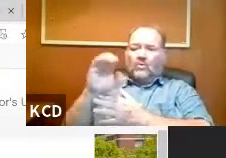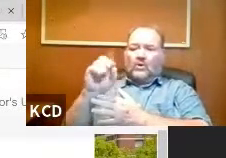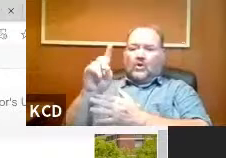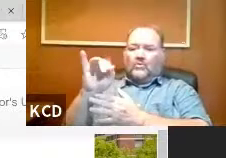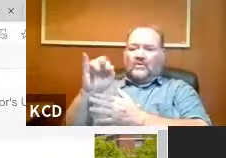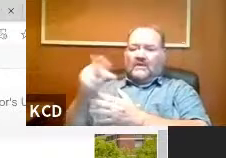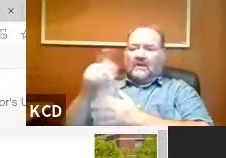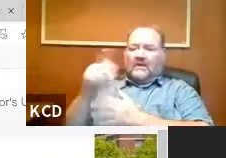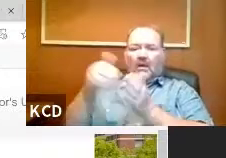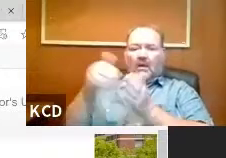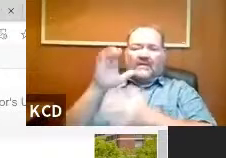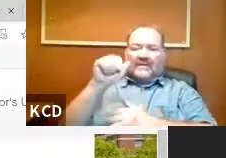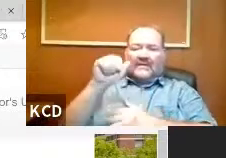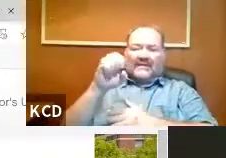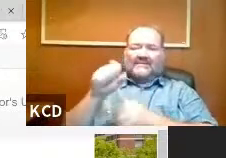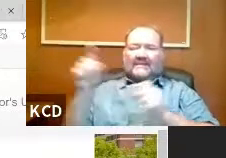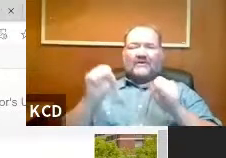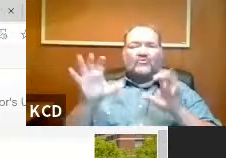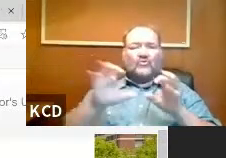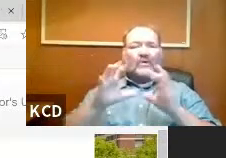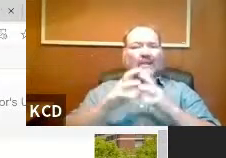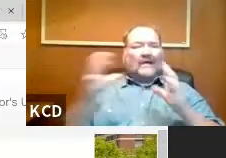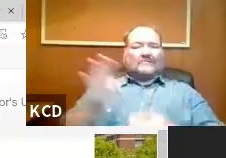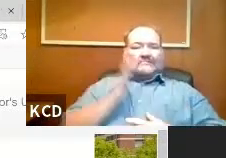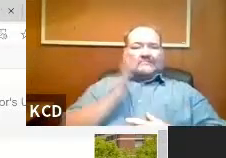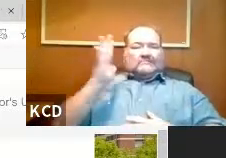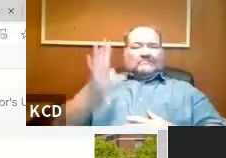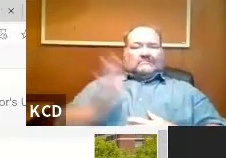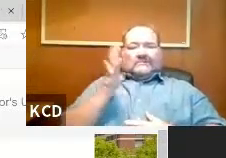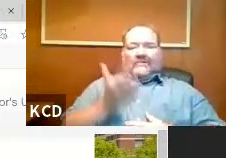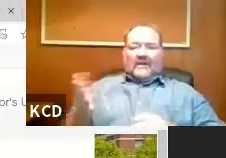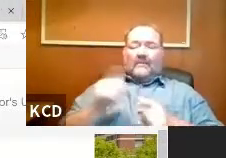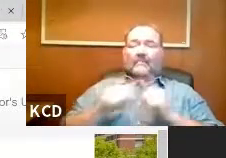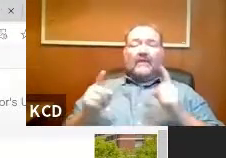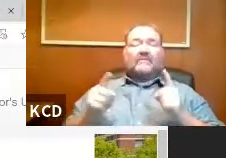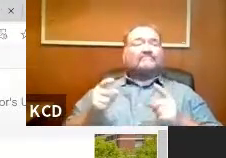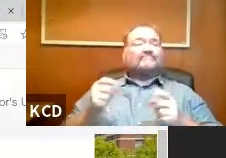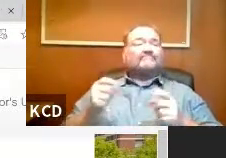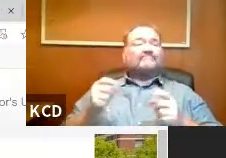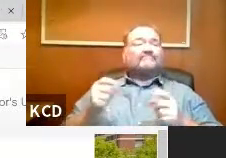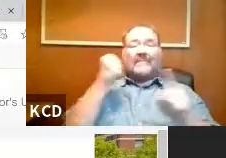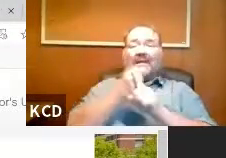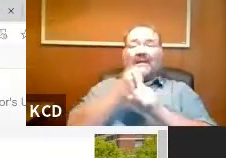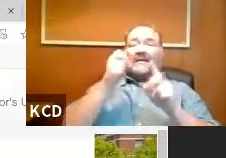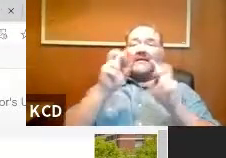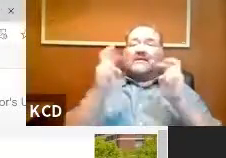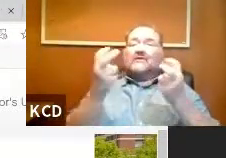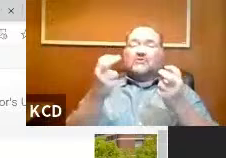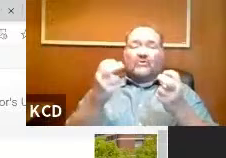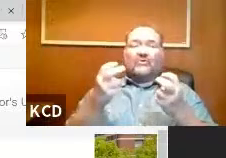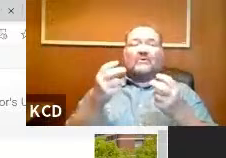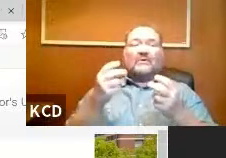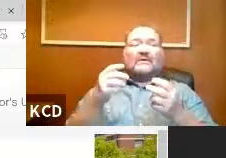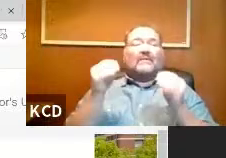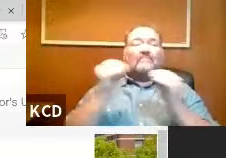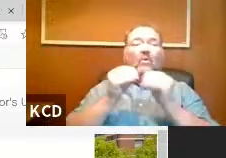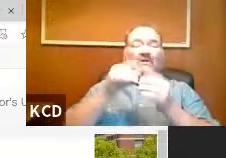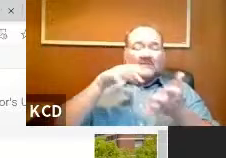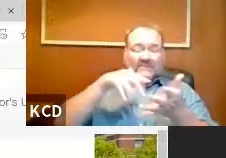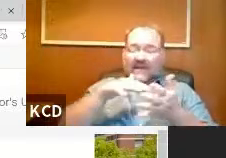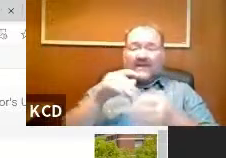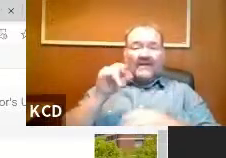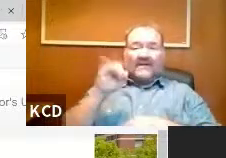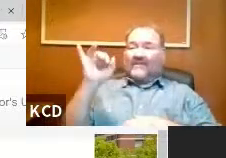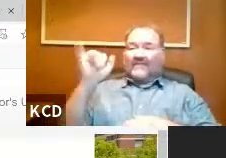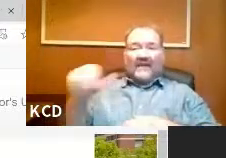which allows them to do a lot of fancy things. But the issue that we're running into with them, and we'll be discussing more, is that doesn't